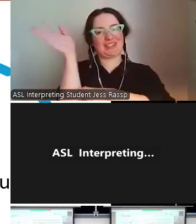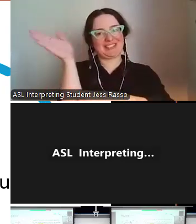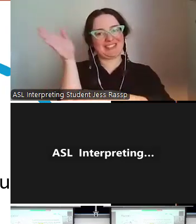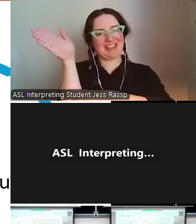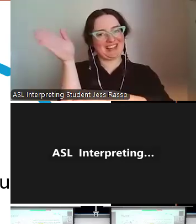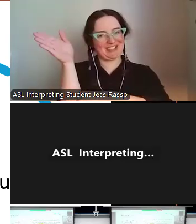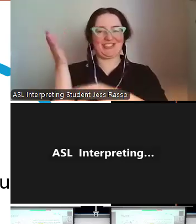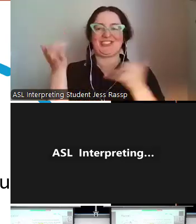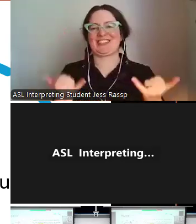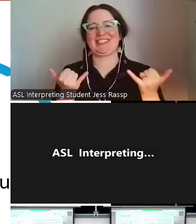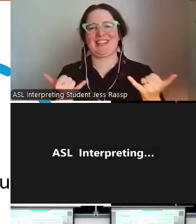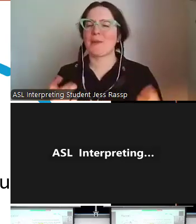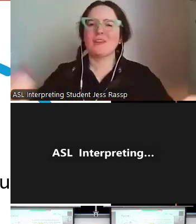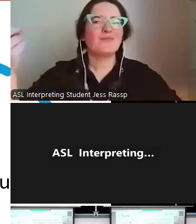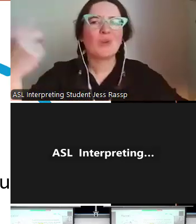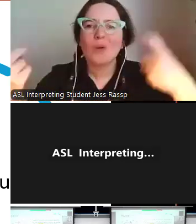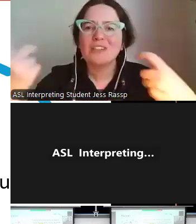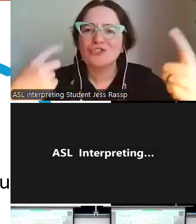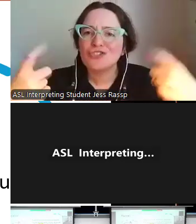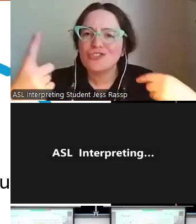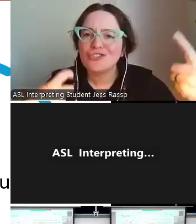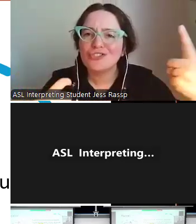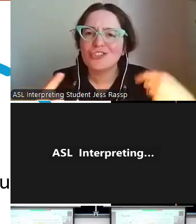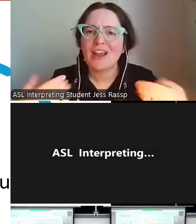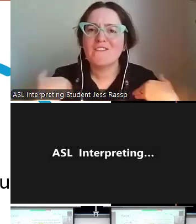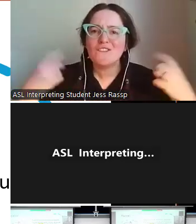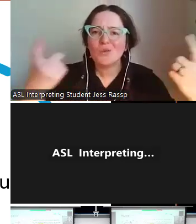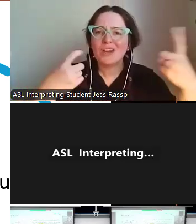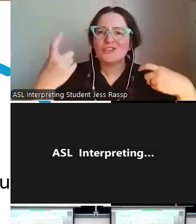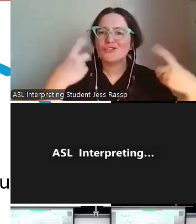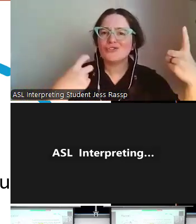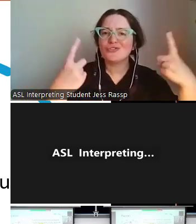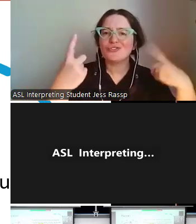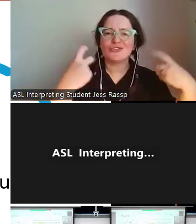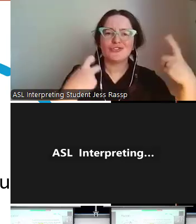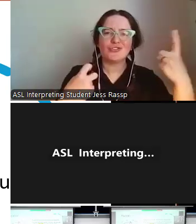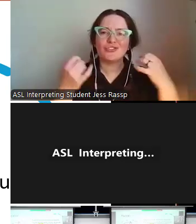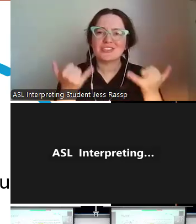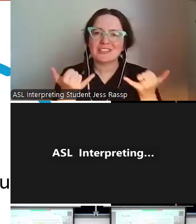I know. So, all right. Are there any questions?